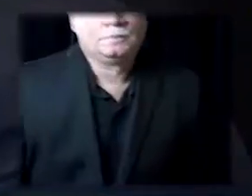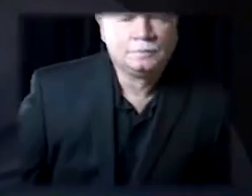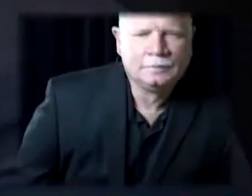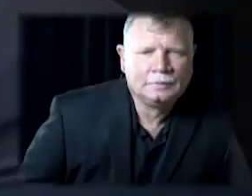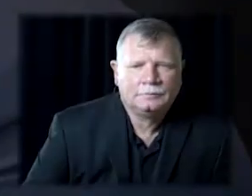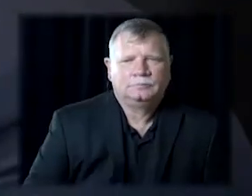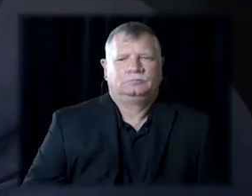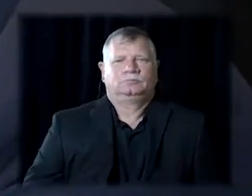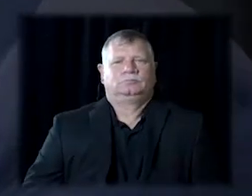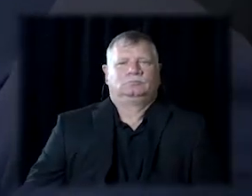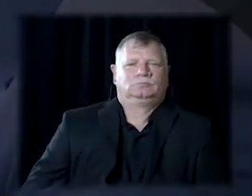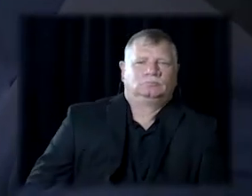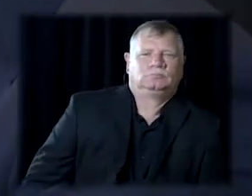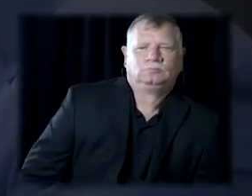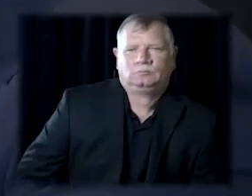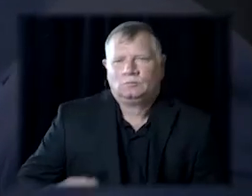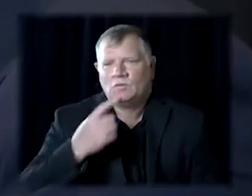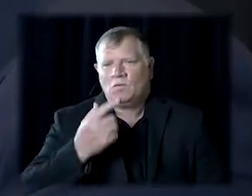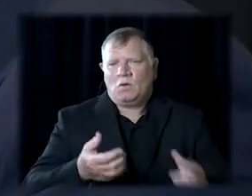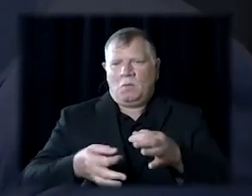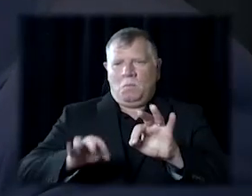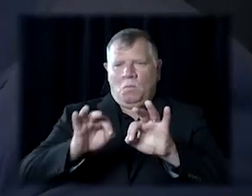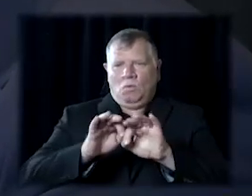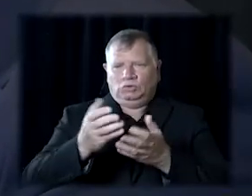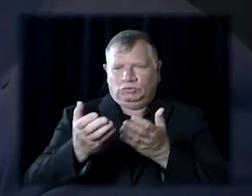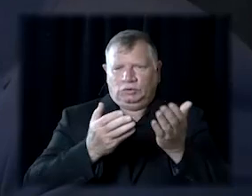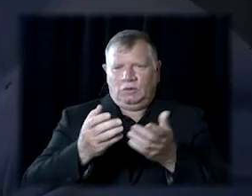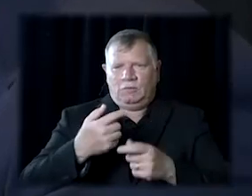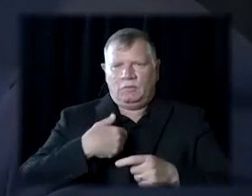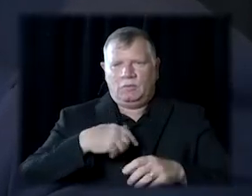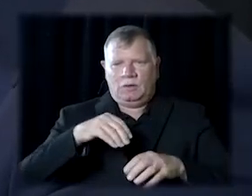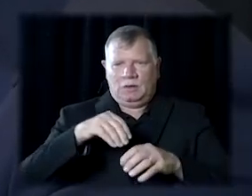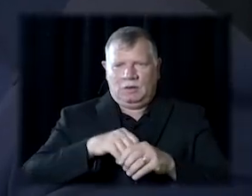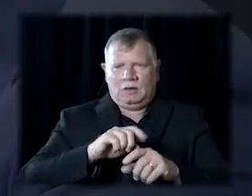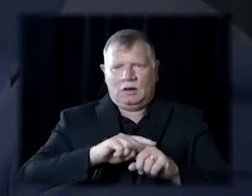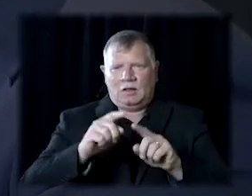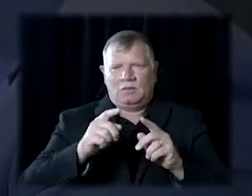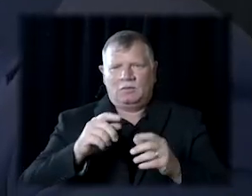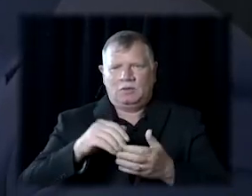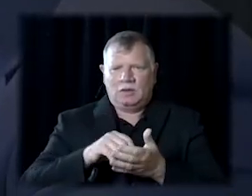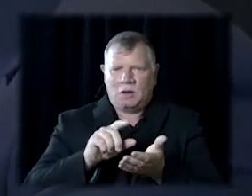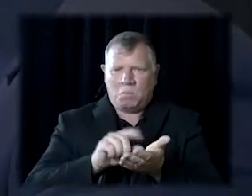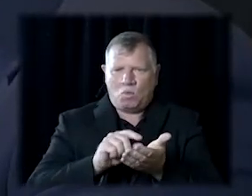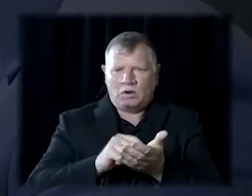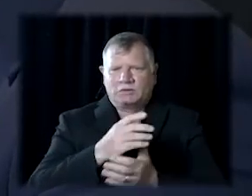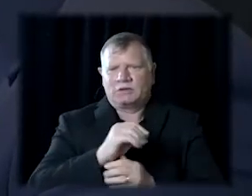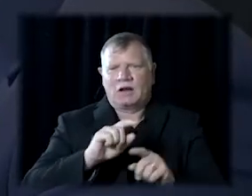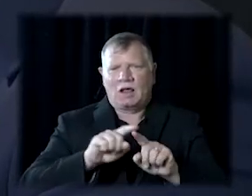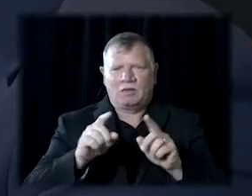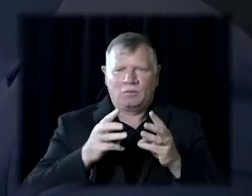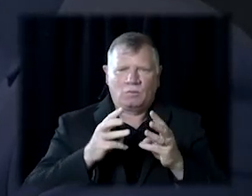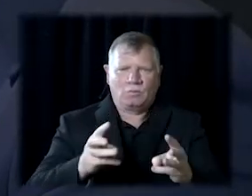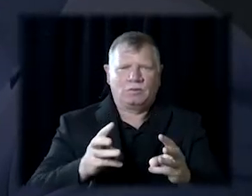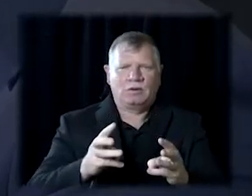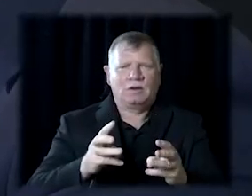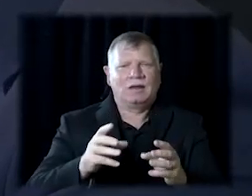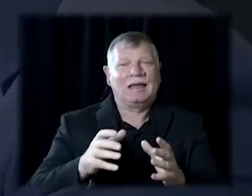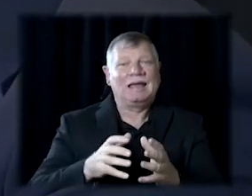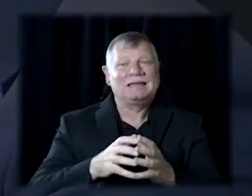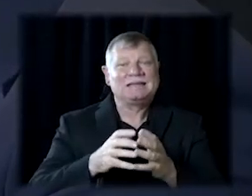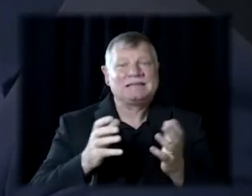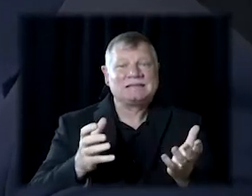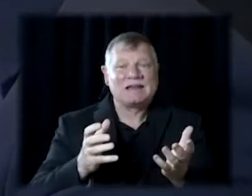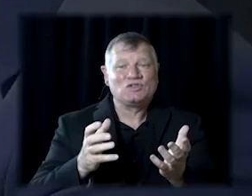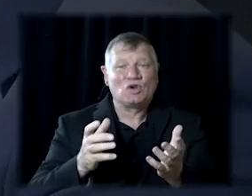we've addressed this also with some members of the press and in other forums, stating that essential services depends on the amount